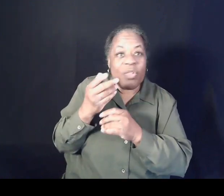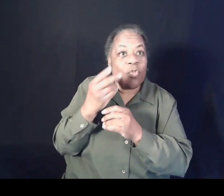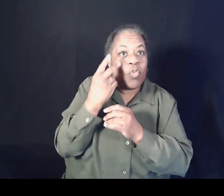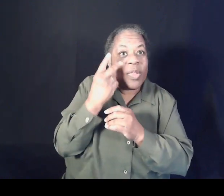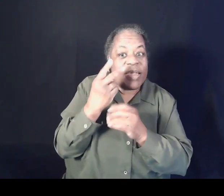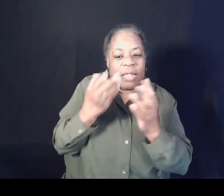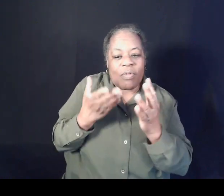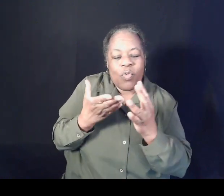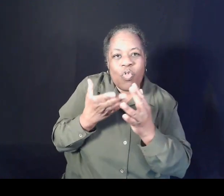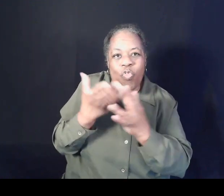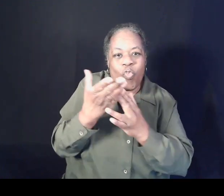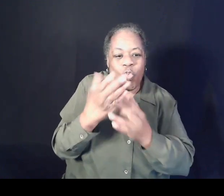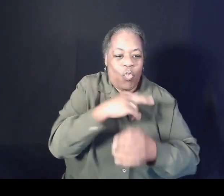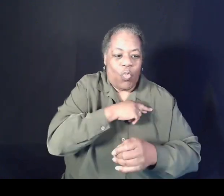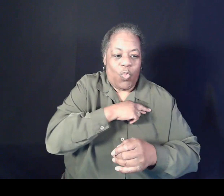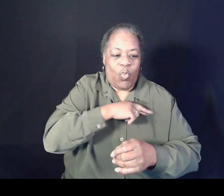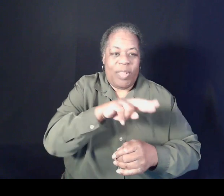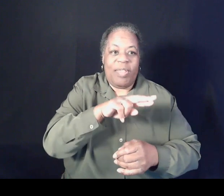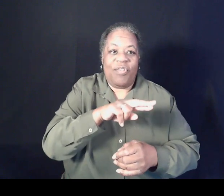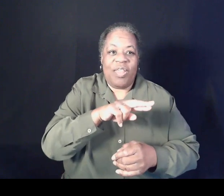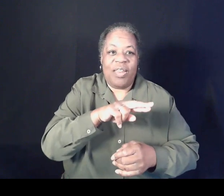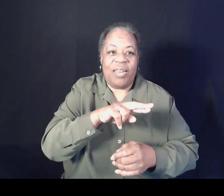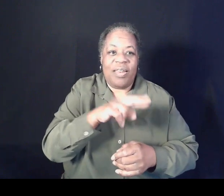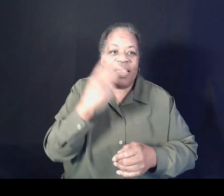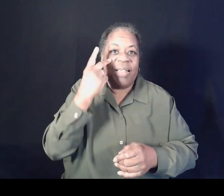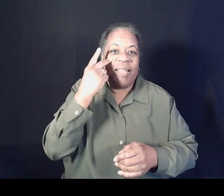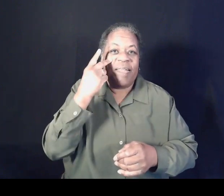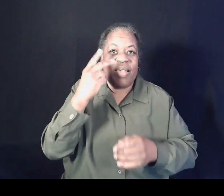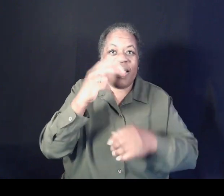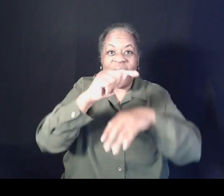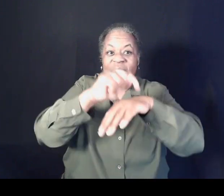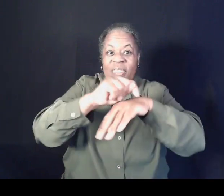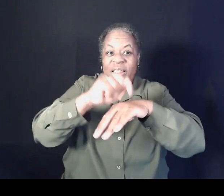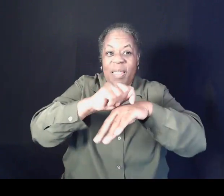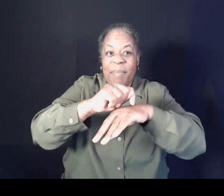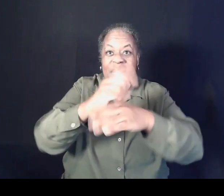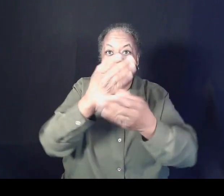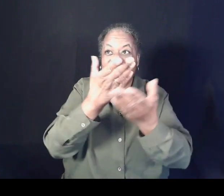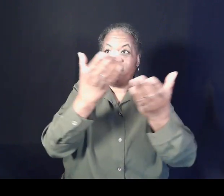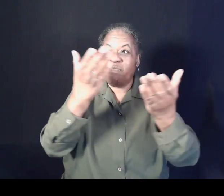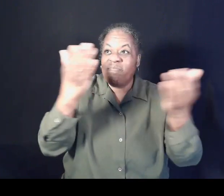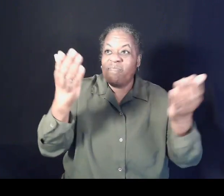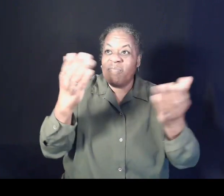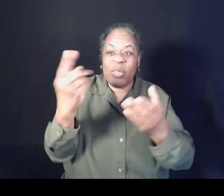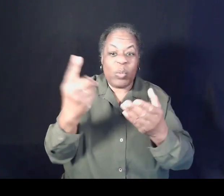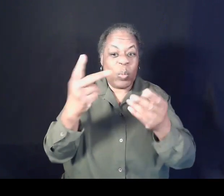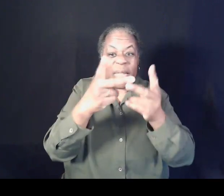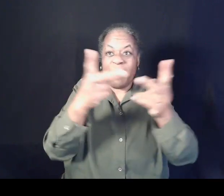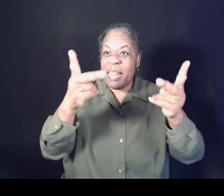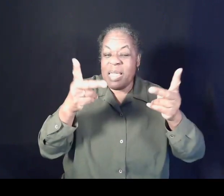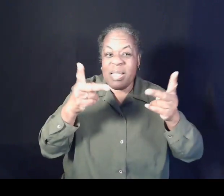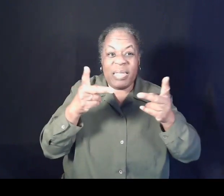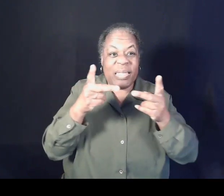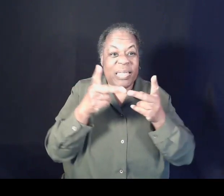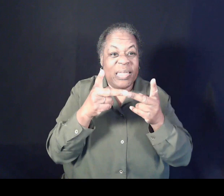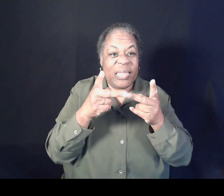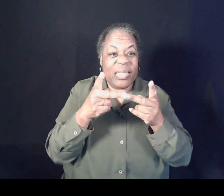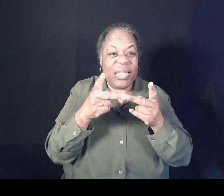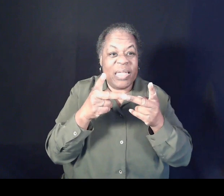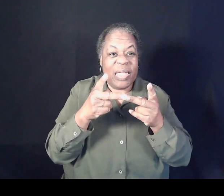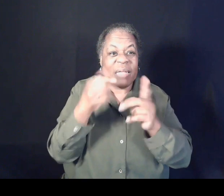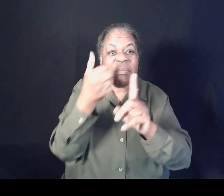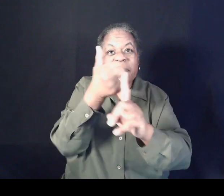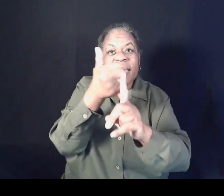religiosity. See the temple's barrenness. See where it's just a space. To see the temple itself is